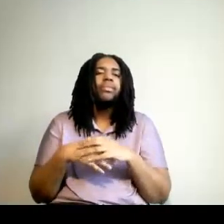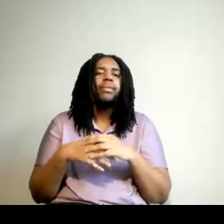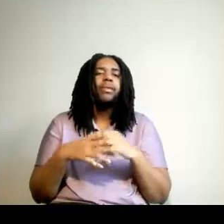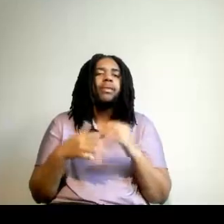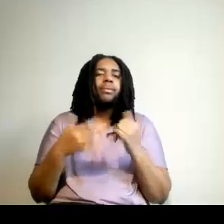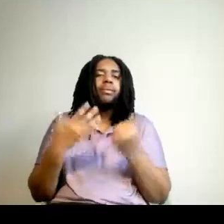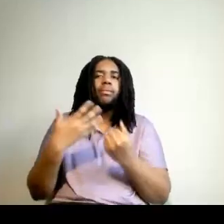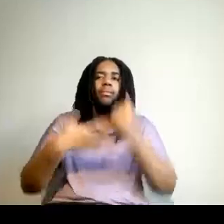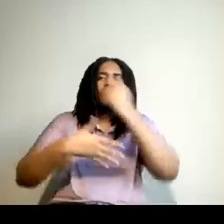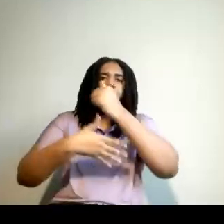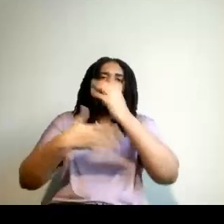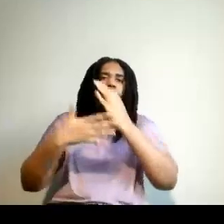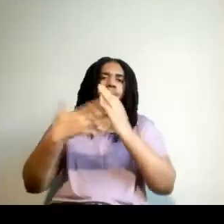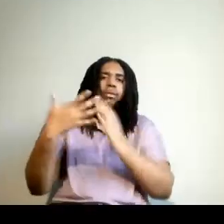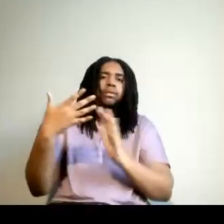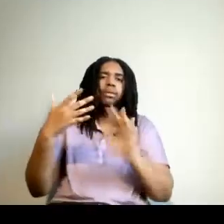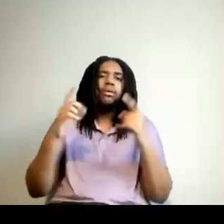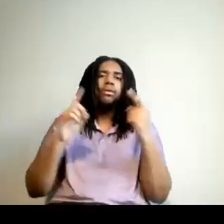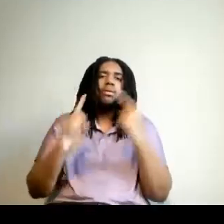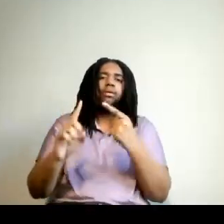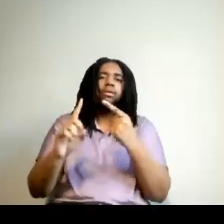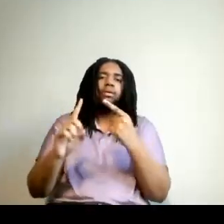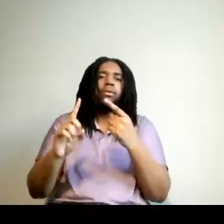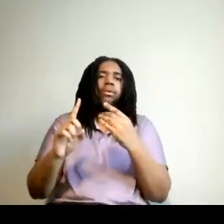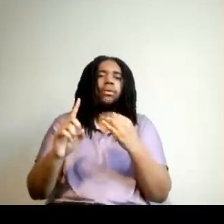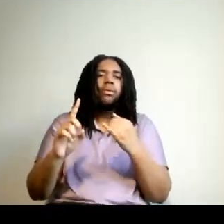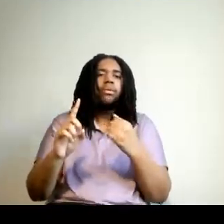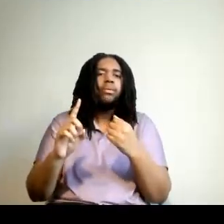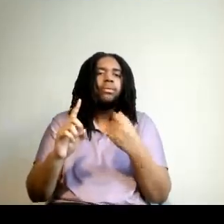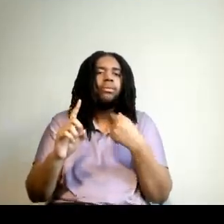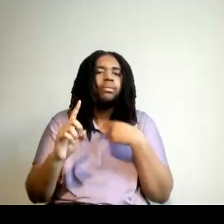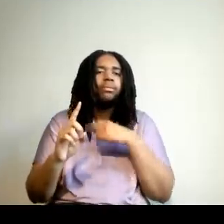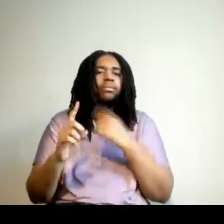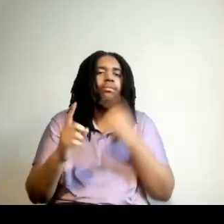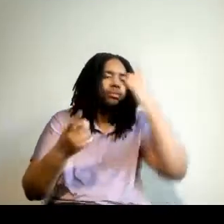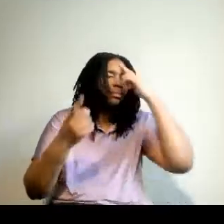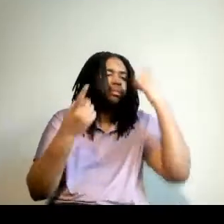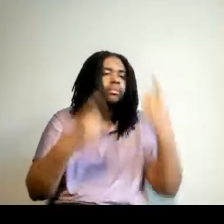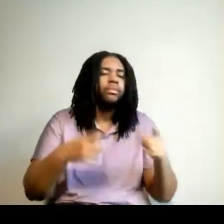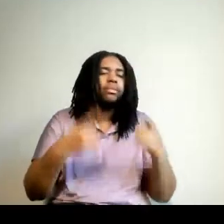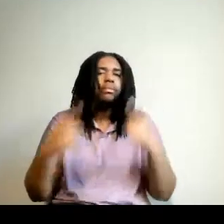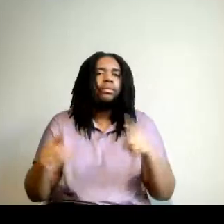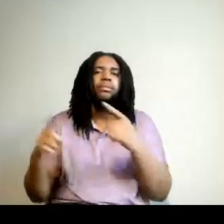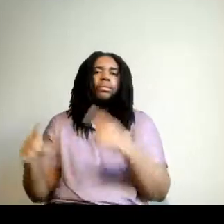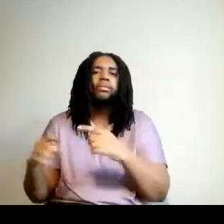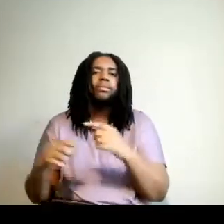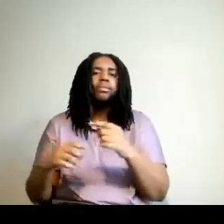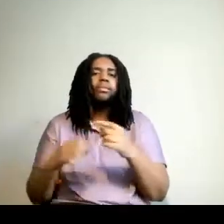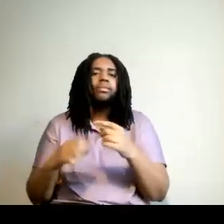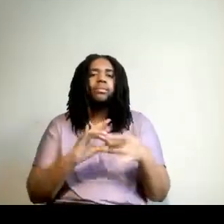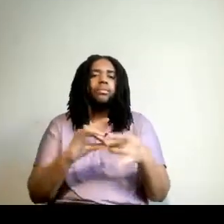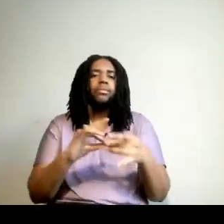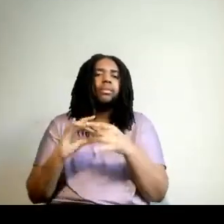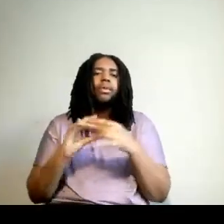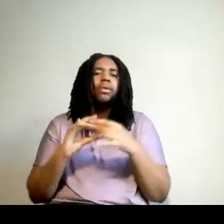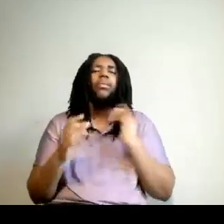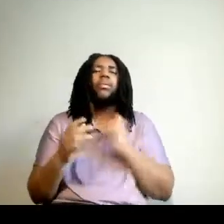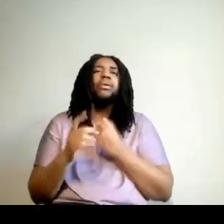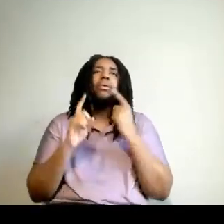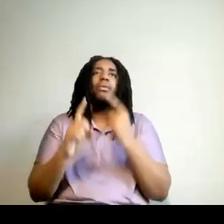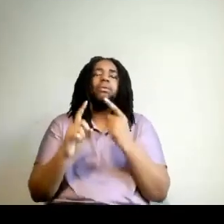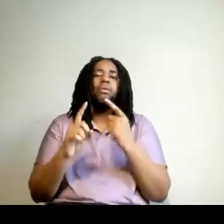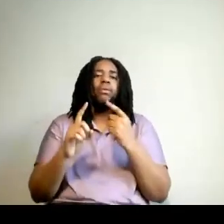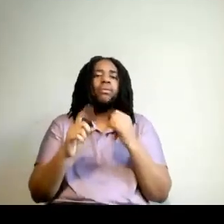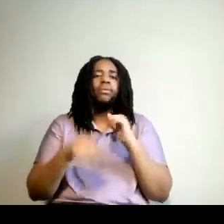those goals, we engaged in some consensus building around what exactly is the goal or objective we want to achieve based on